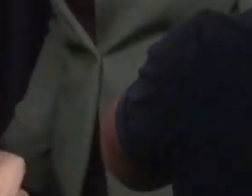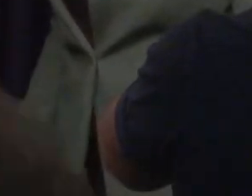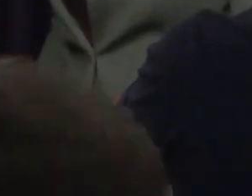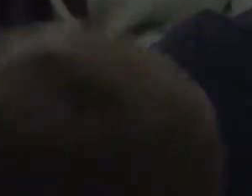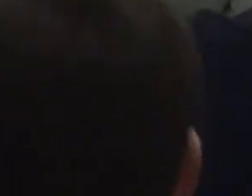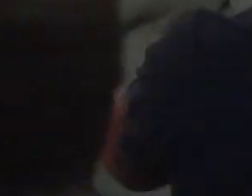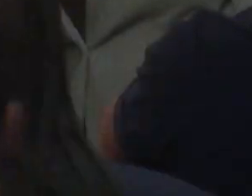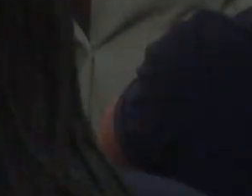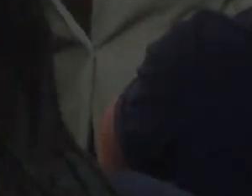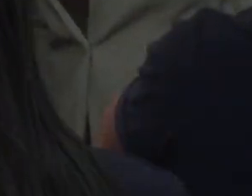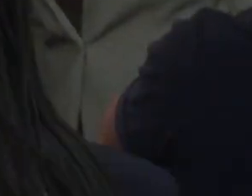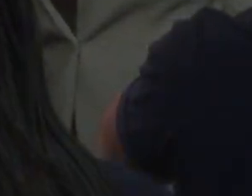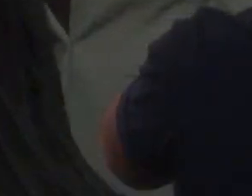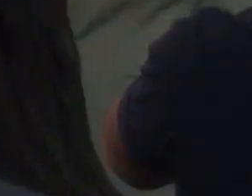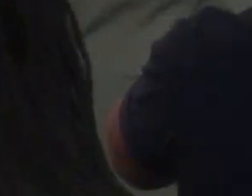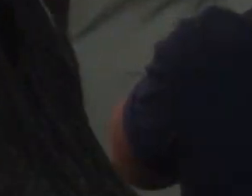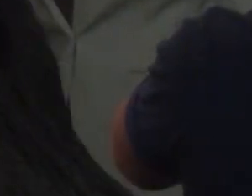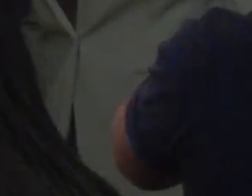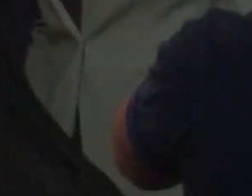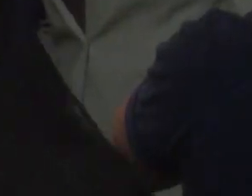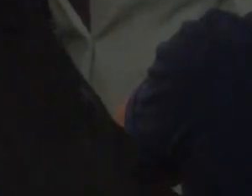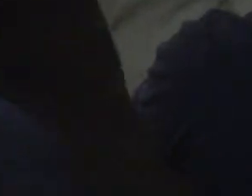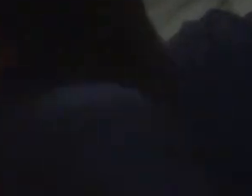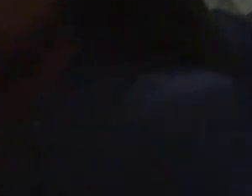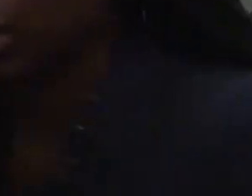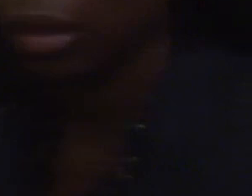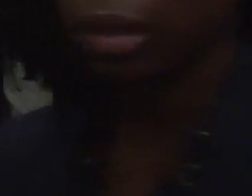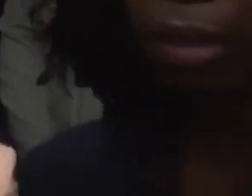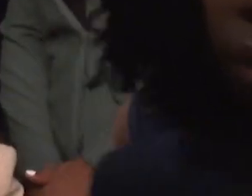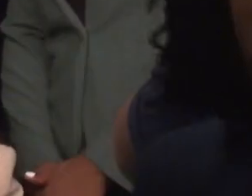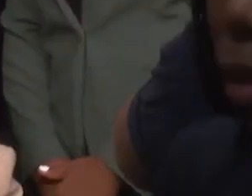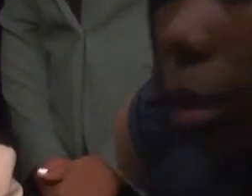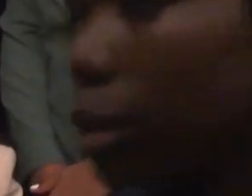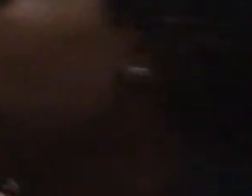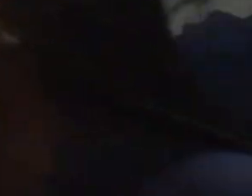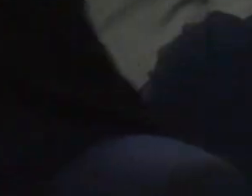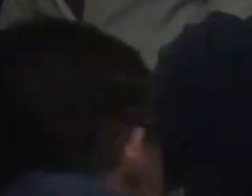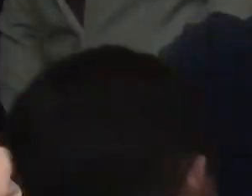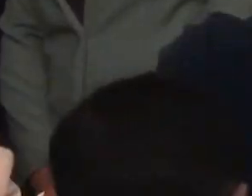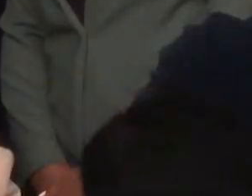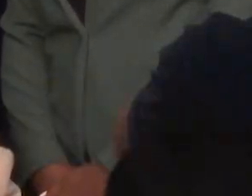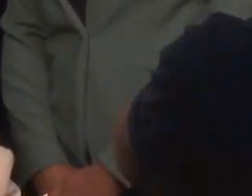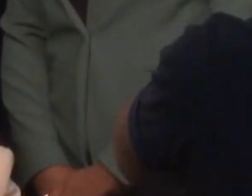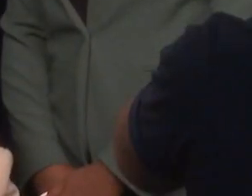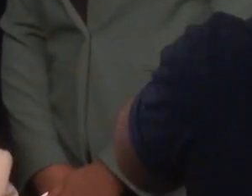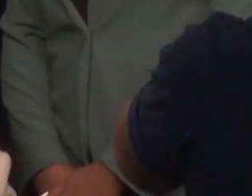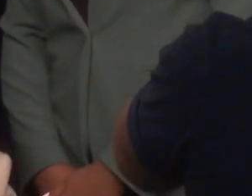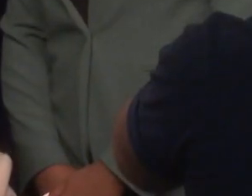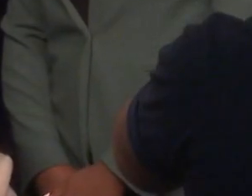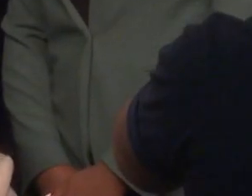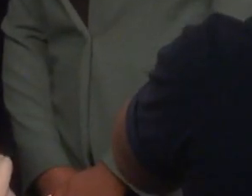If you're taking a photo, please be kneeling. If you're taking a photo, you've got to be kneeling so the cameras in the back can see. Thank you.